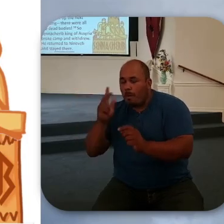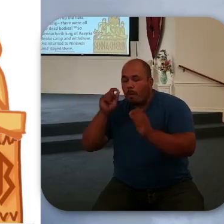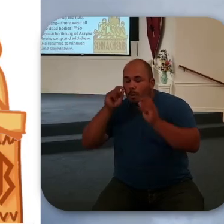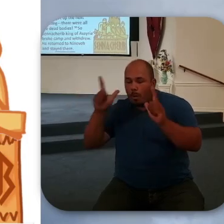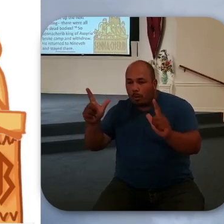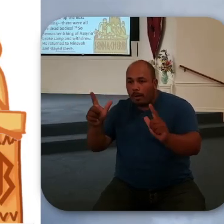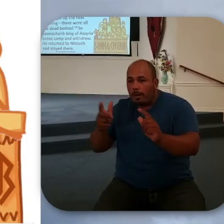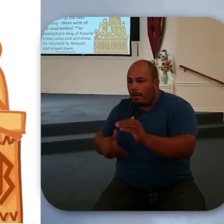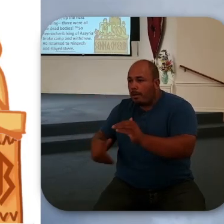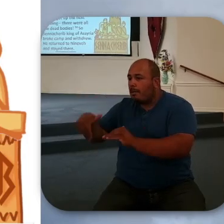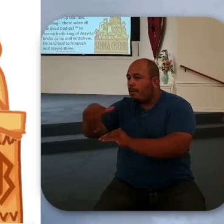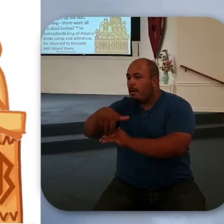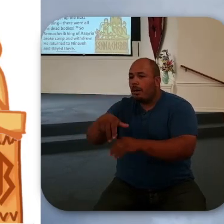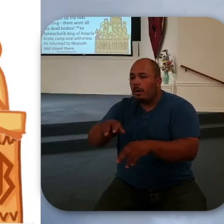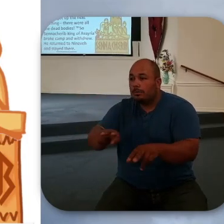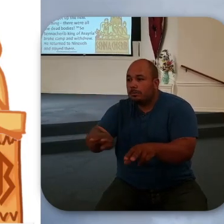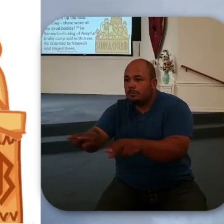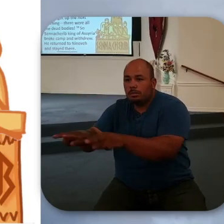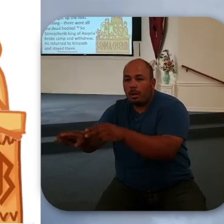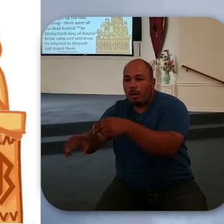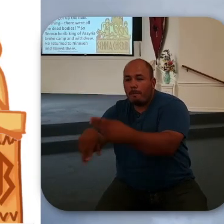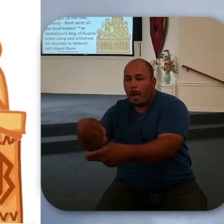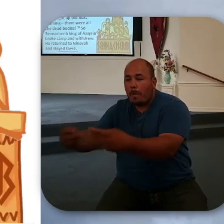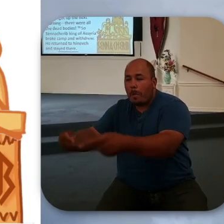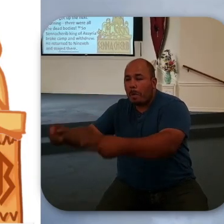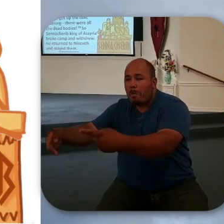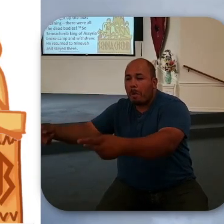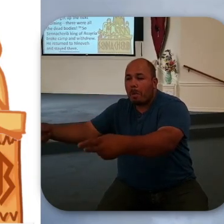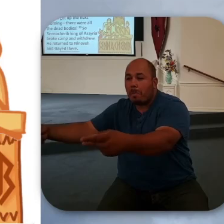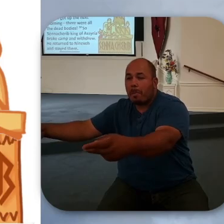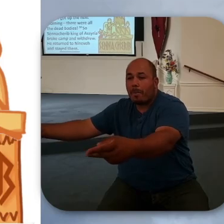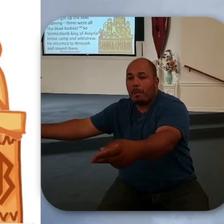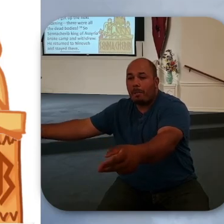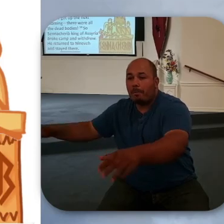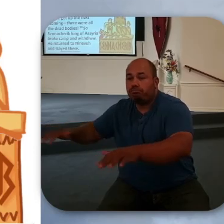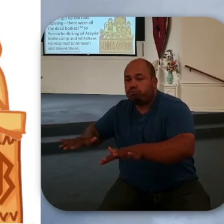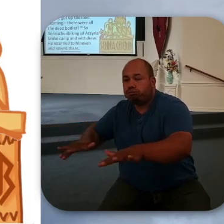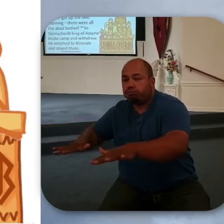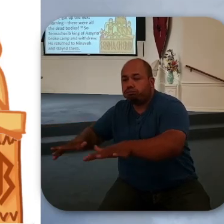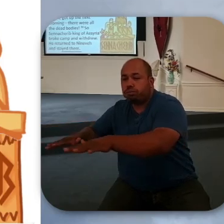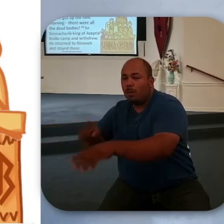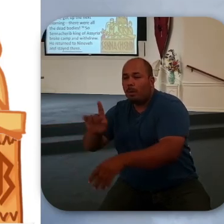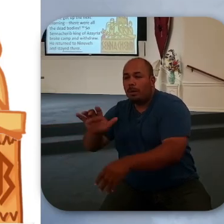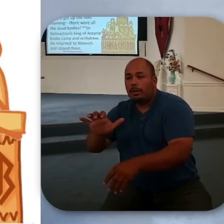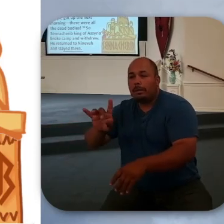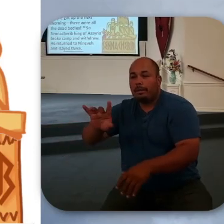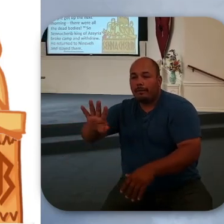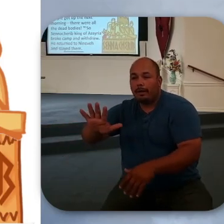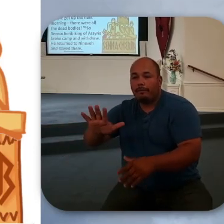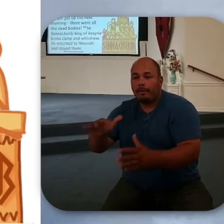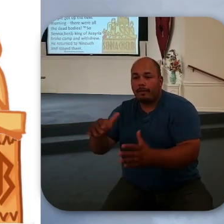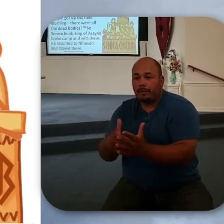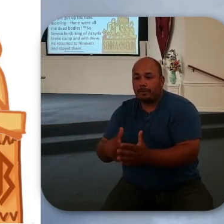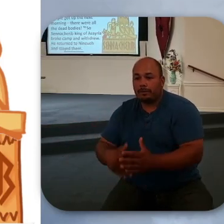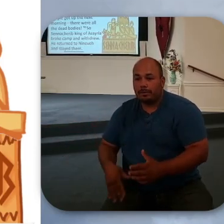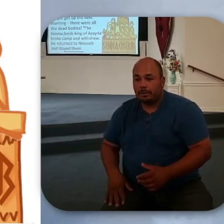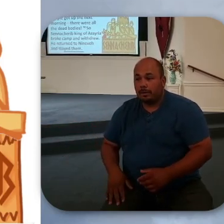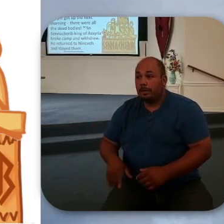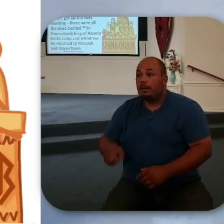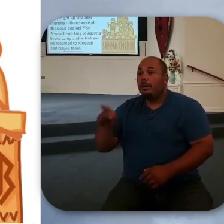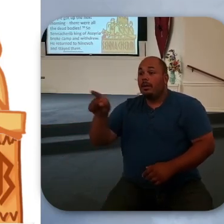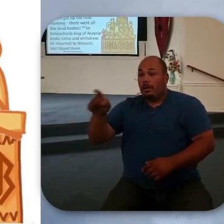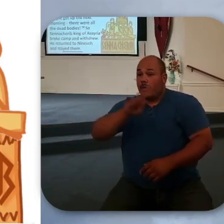So Sennacherib, king of Assyria, broke camp and withdrew. He returned to Nineveh and stayed there.